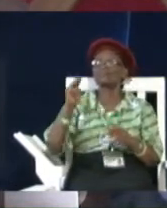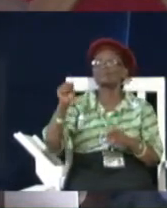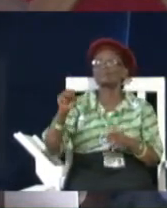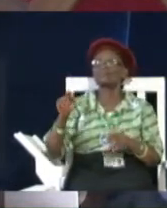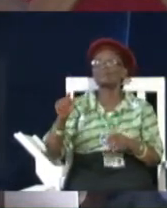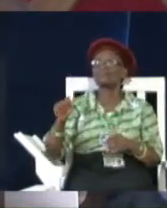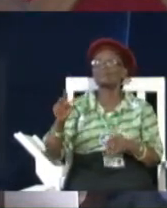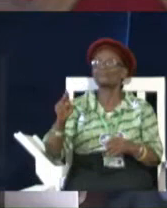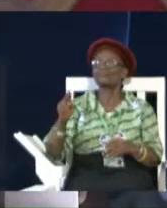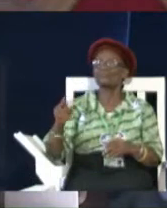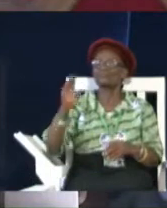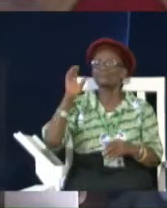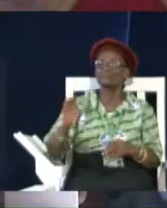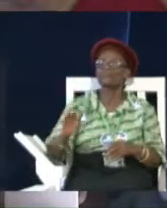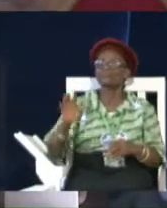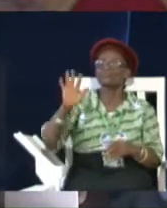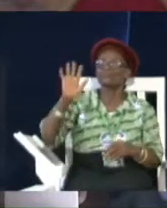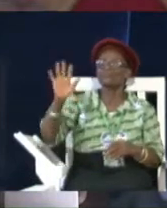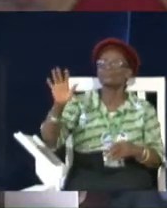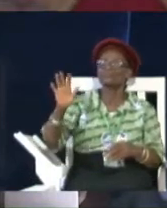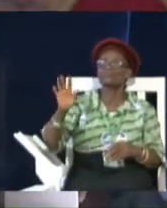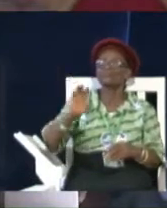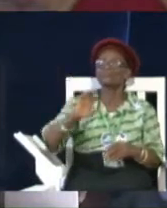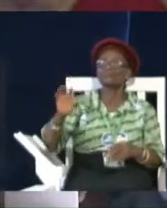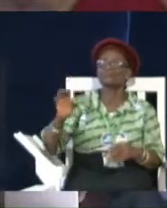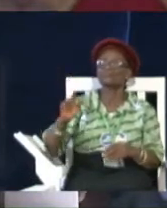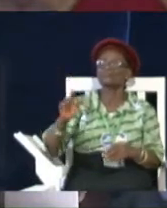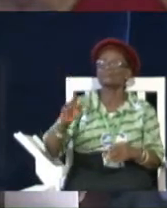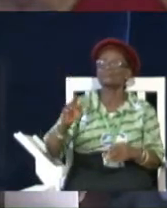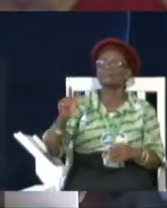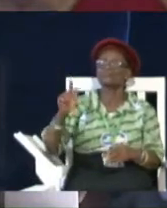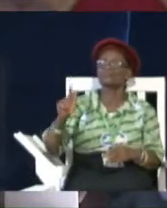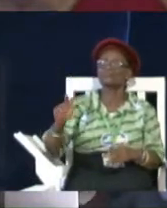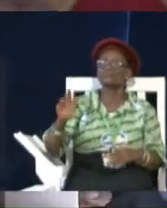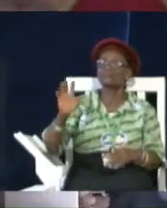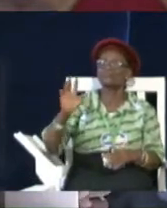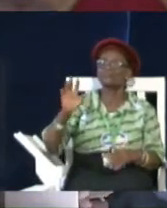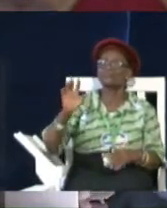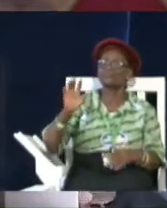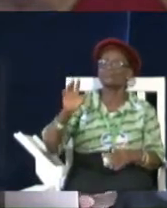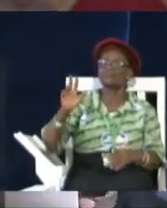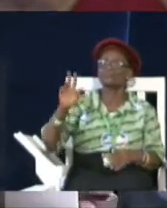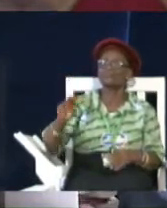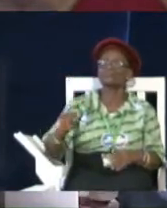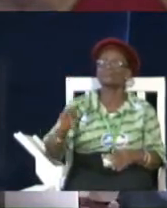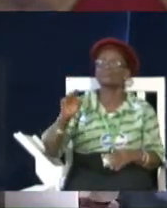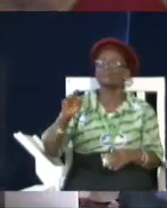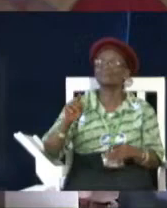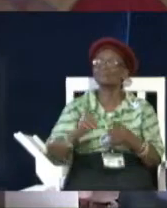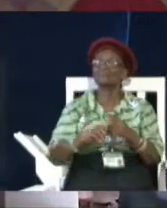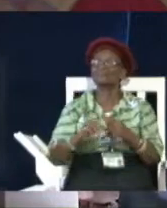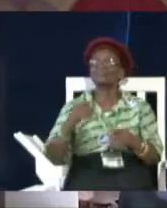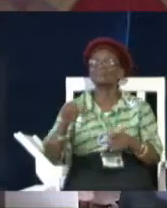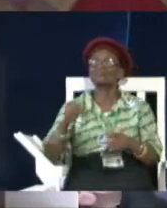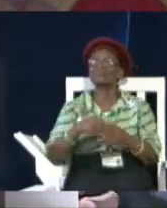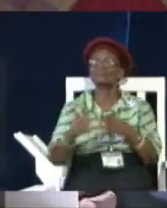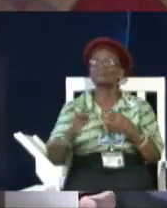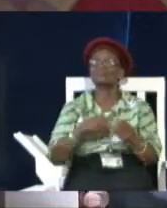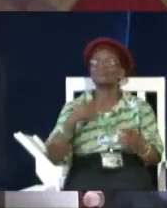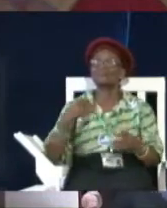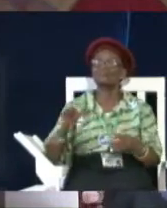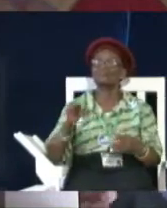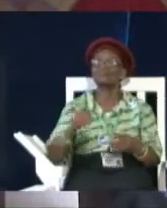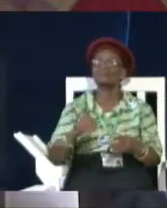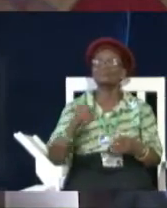to 34, Mark 5, 25 to 34, the story of the woman with the issue of blood,